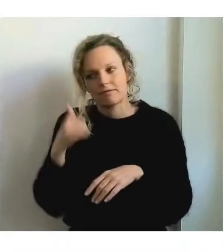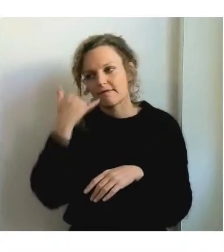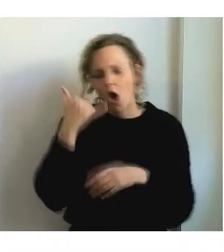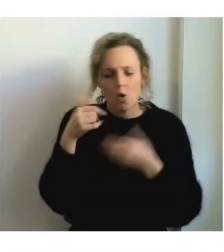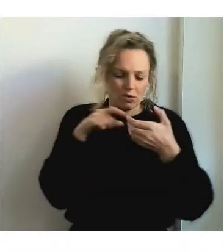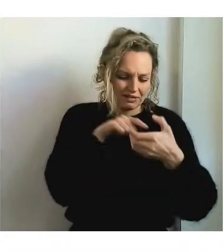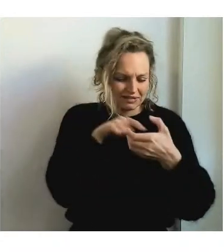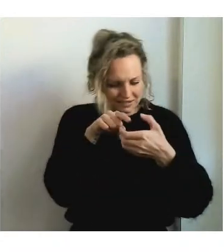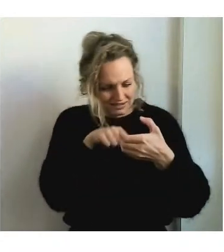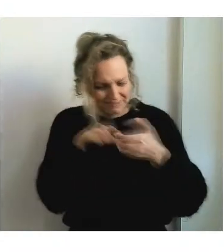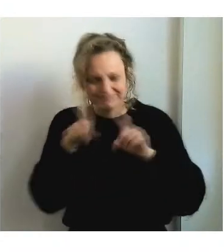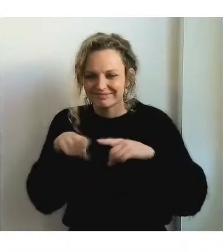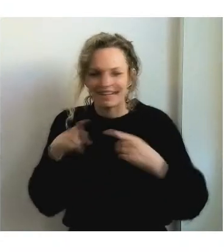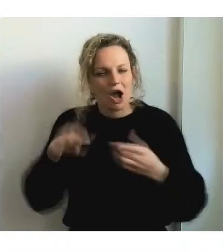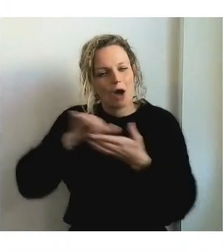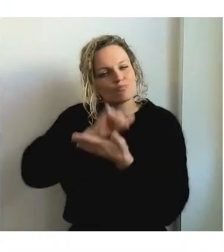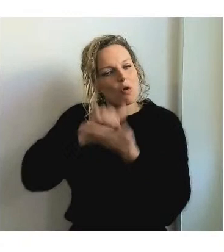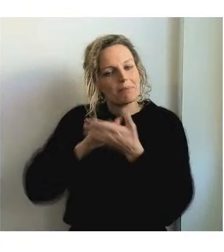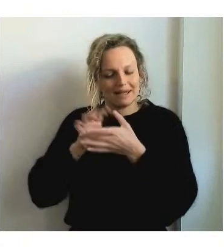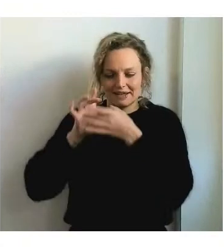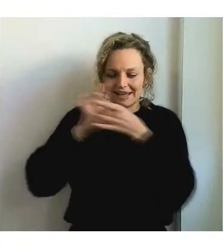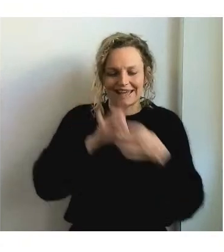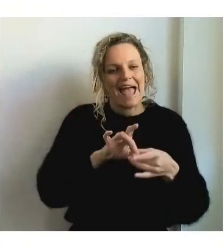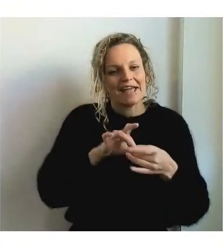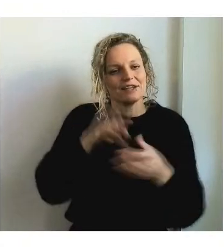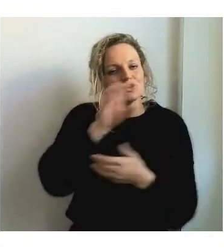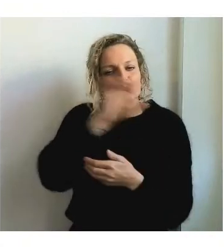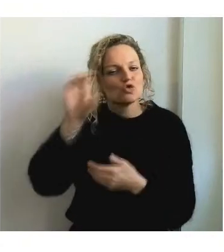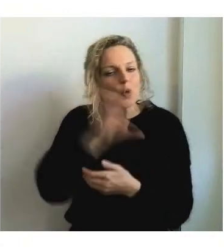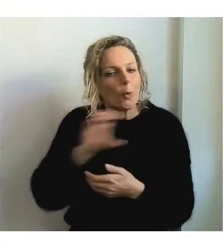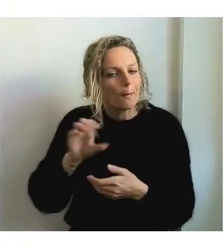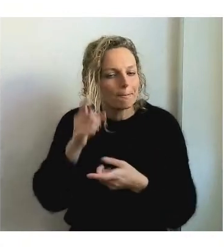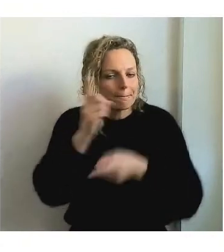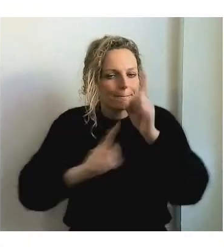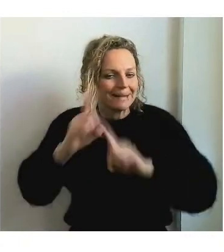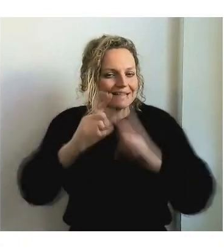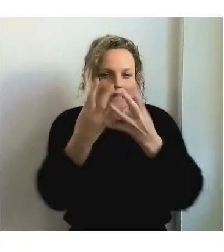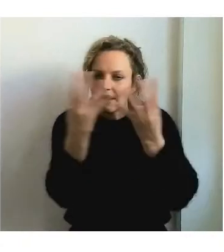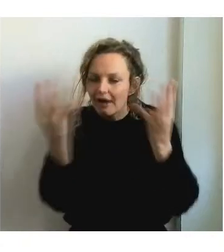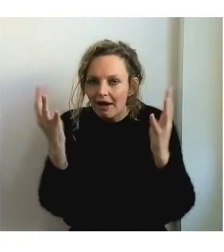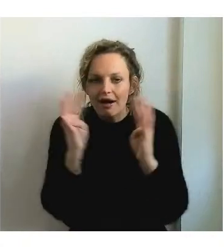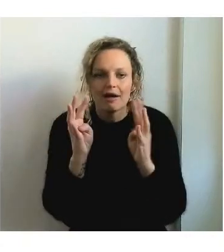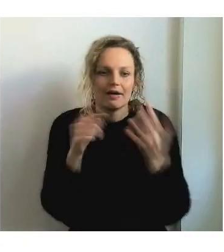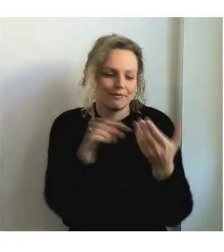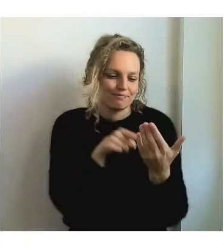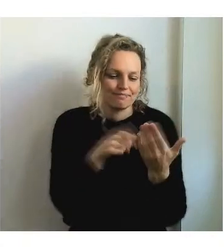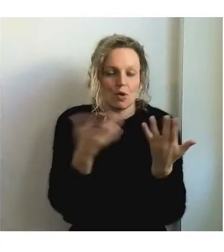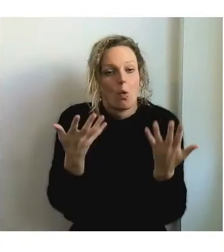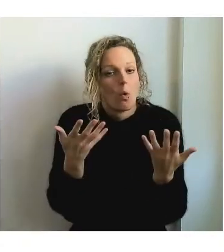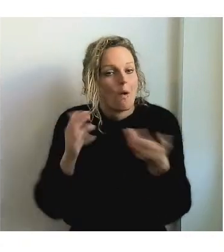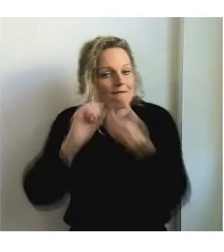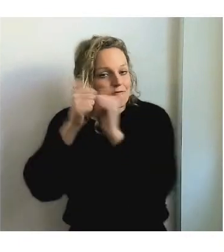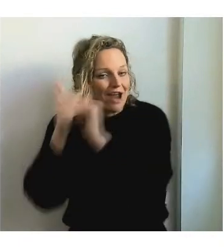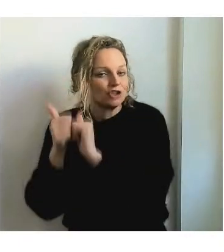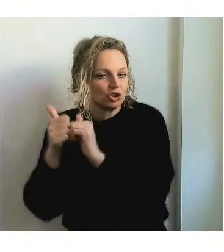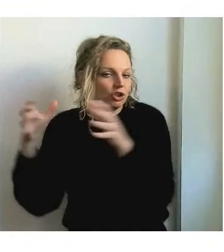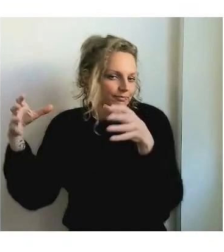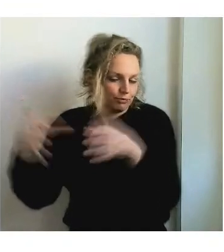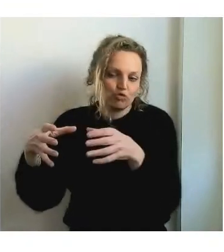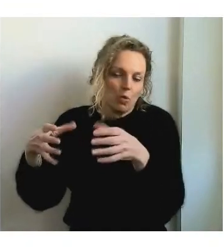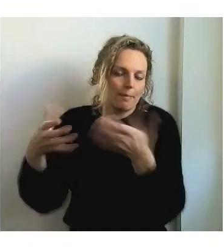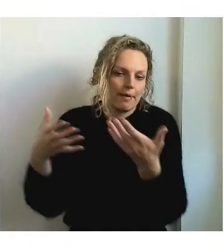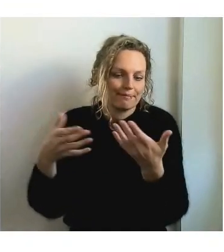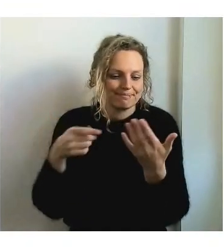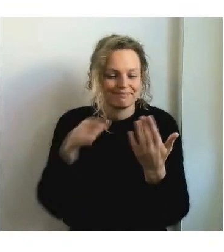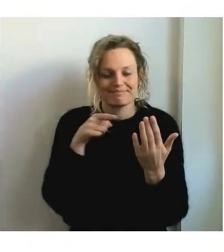Zoom groups, meeting with maybe other self-advocates or people in their friendship network. So loads of examples of that where people